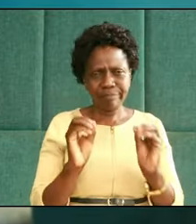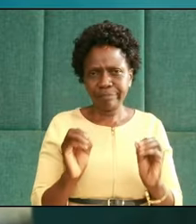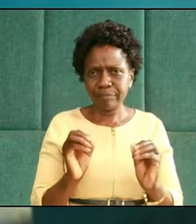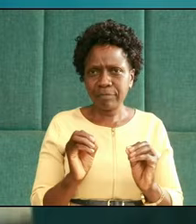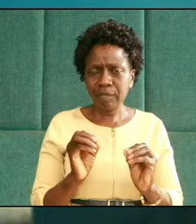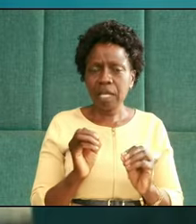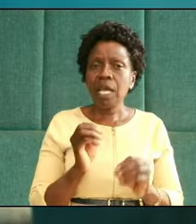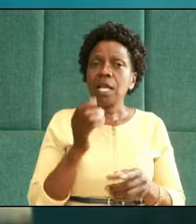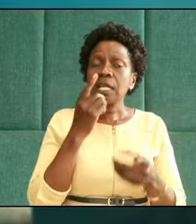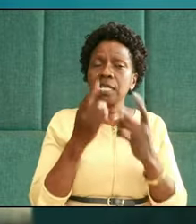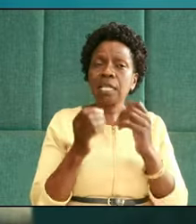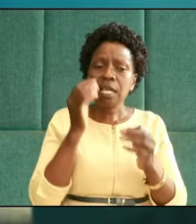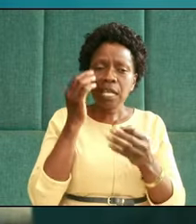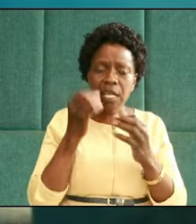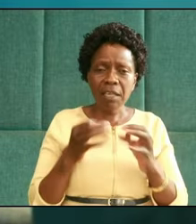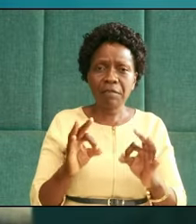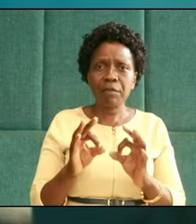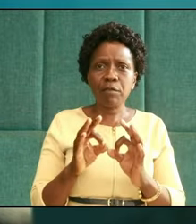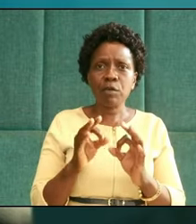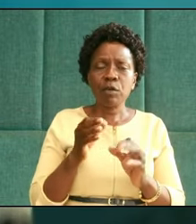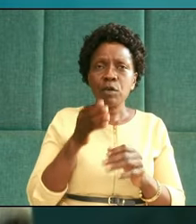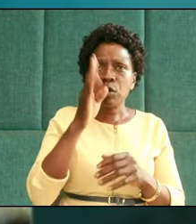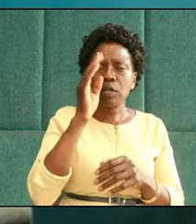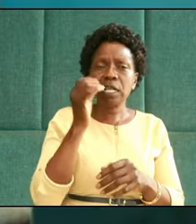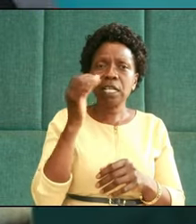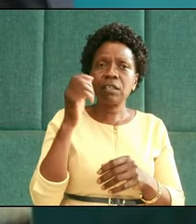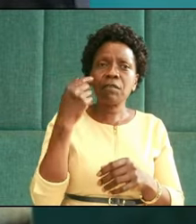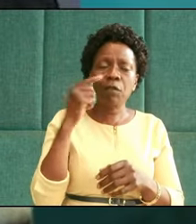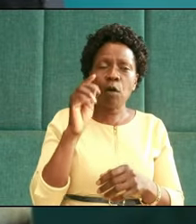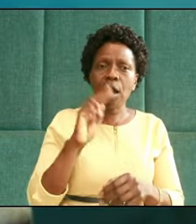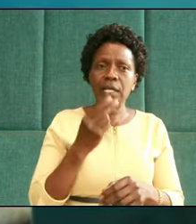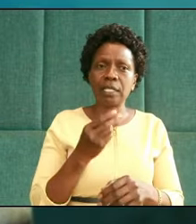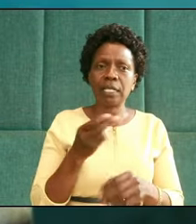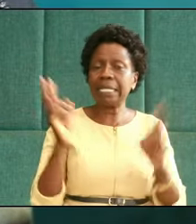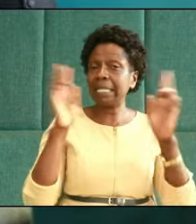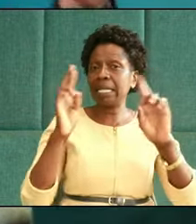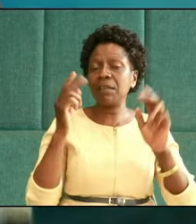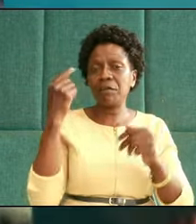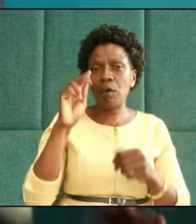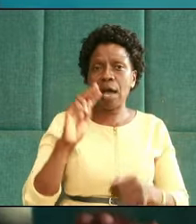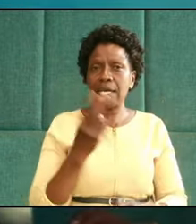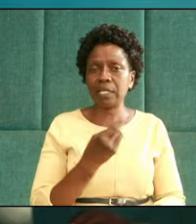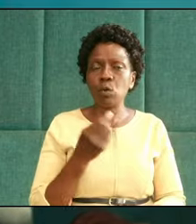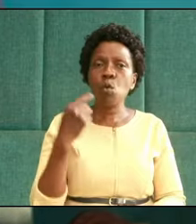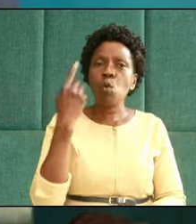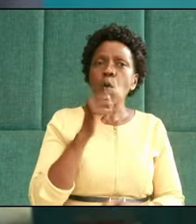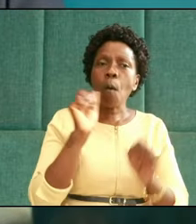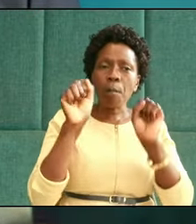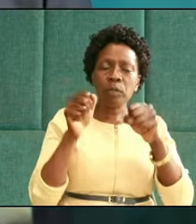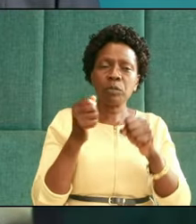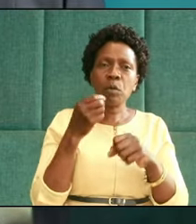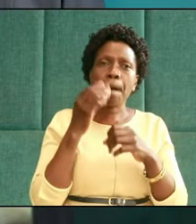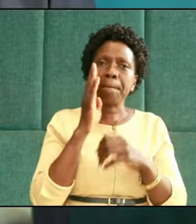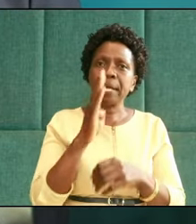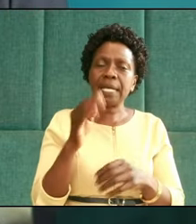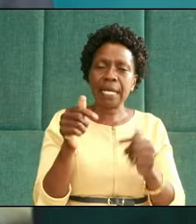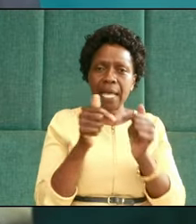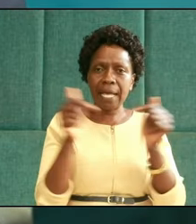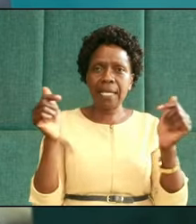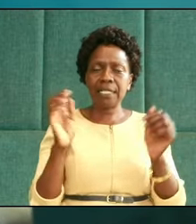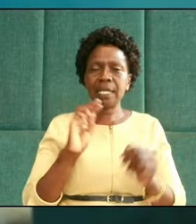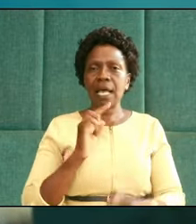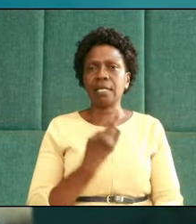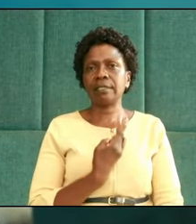for us, which means he's already for us, who can be against us? That's the question he's